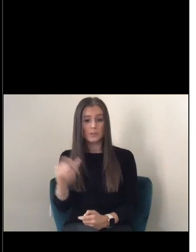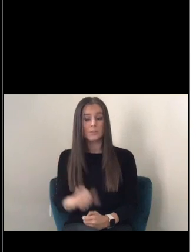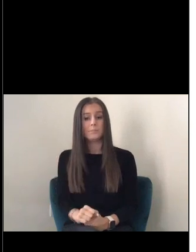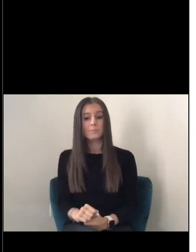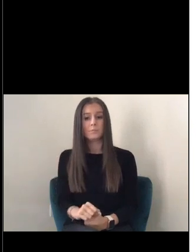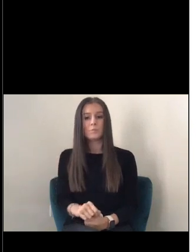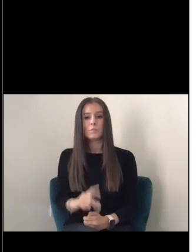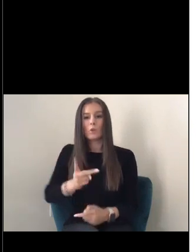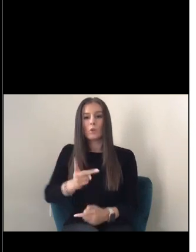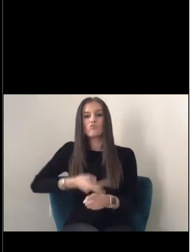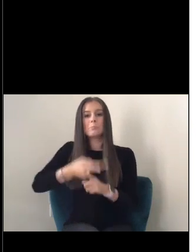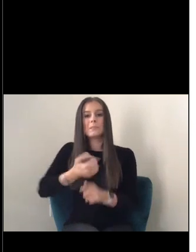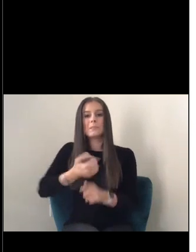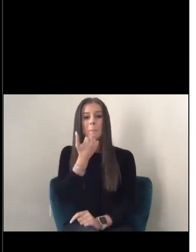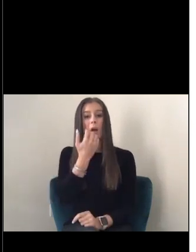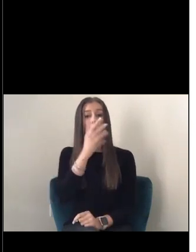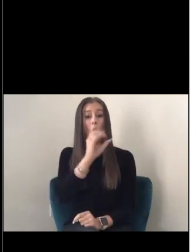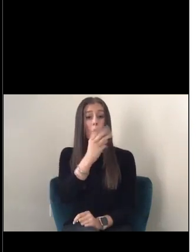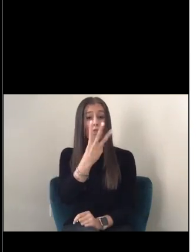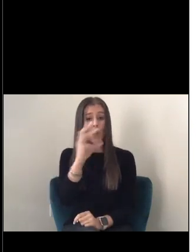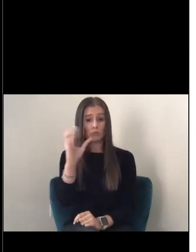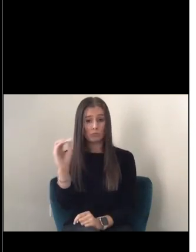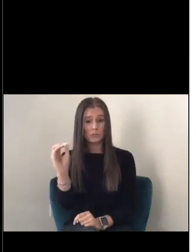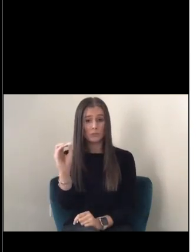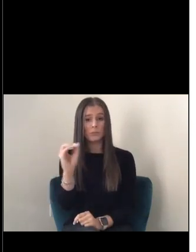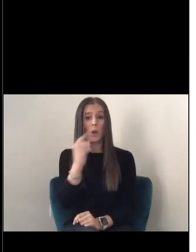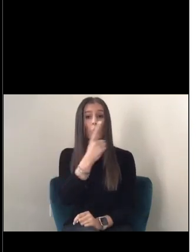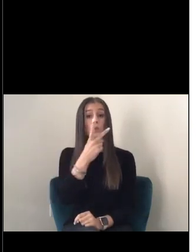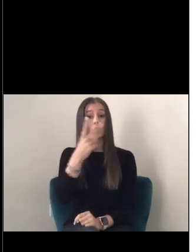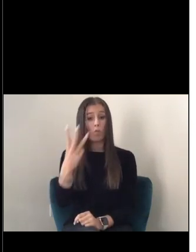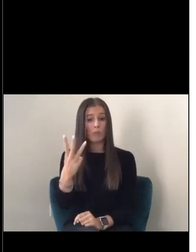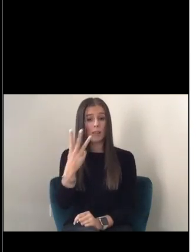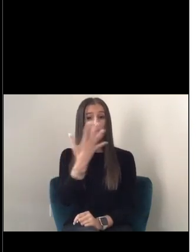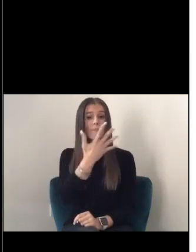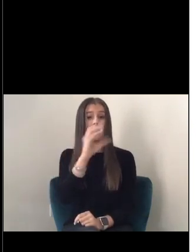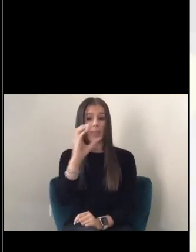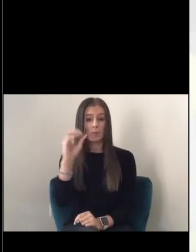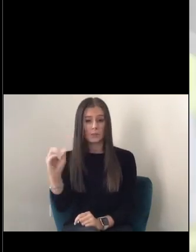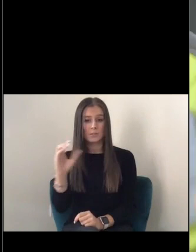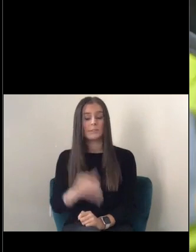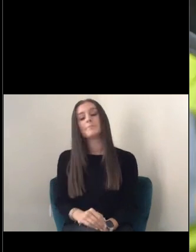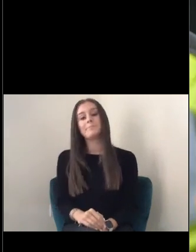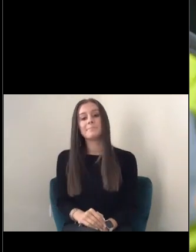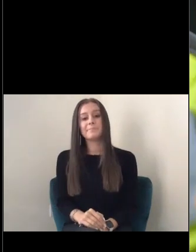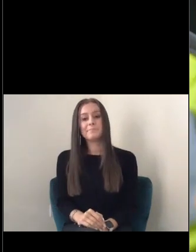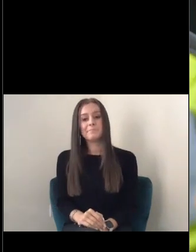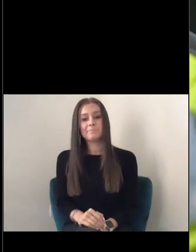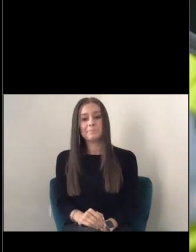That's 0300 123 5000.